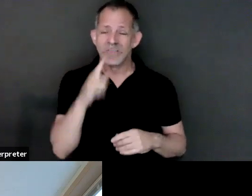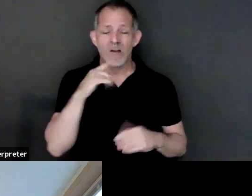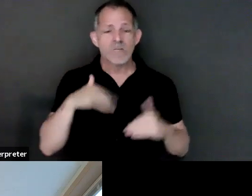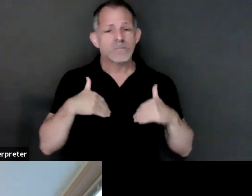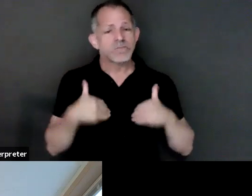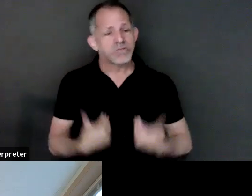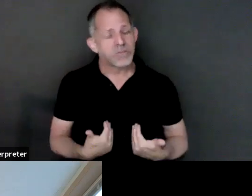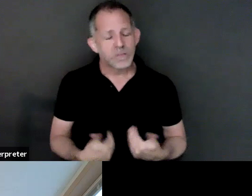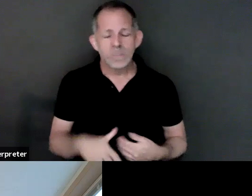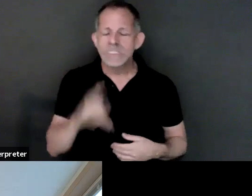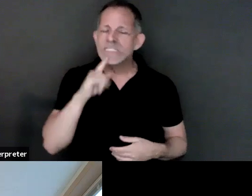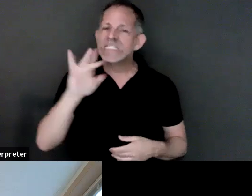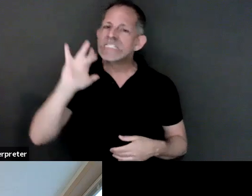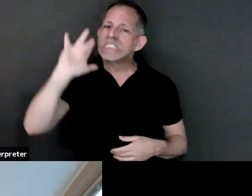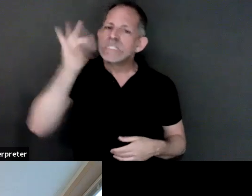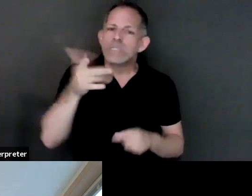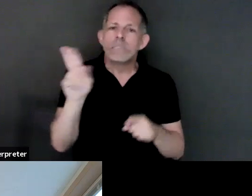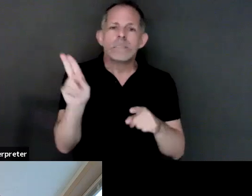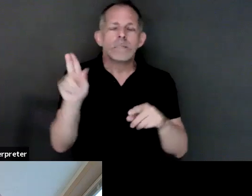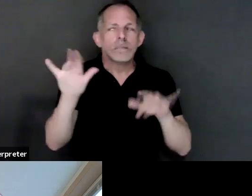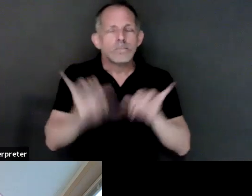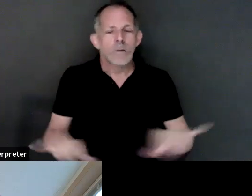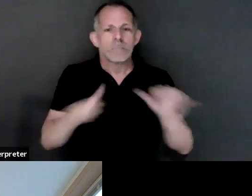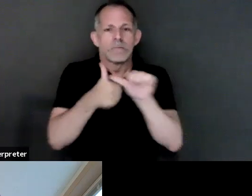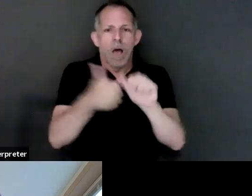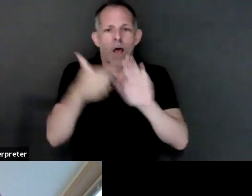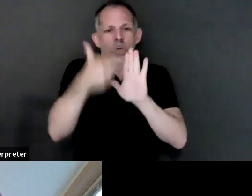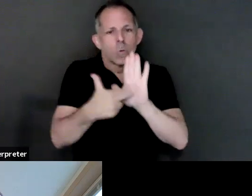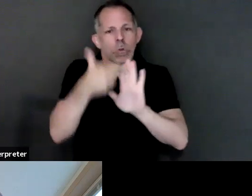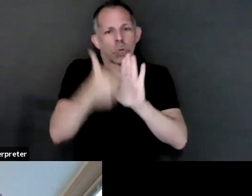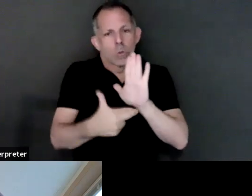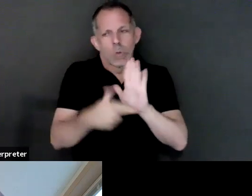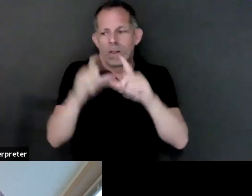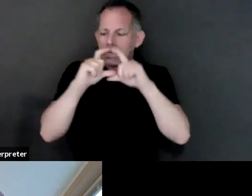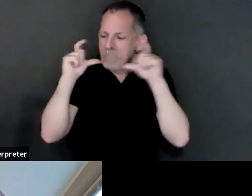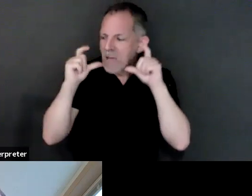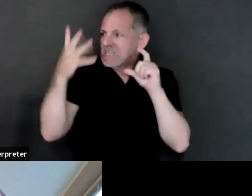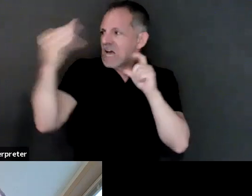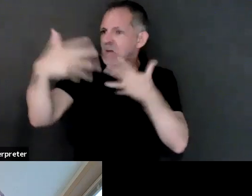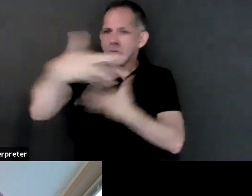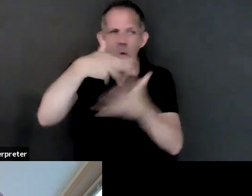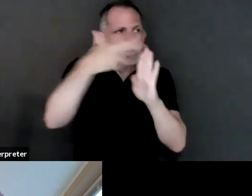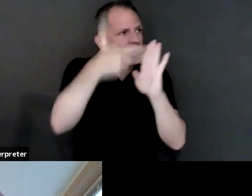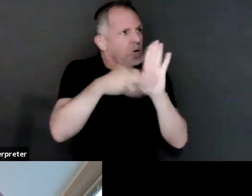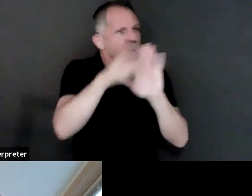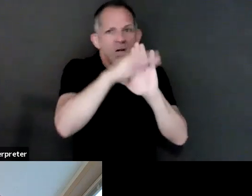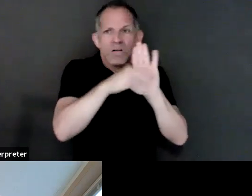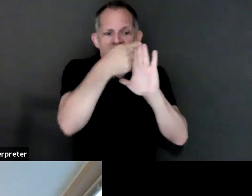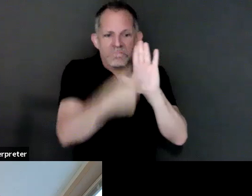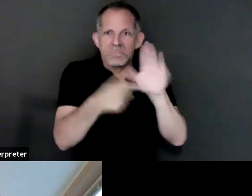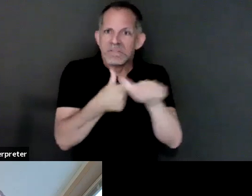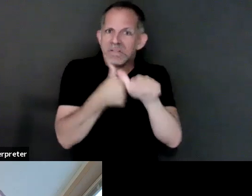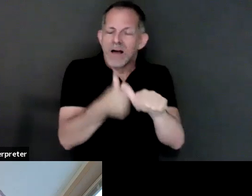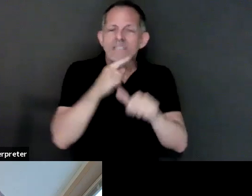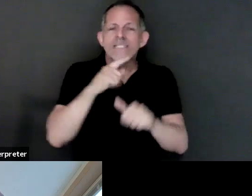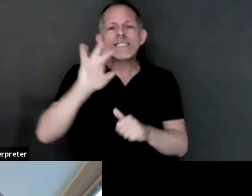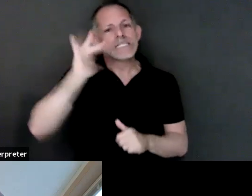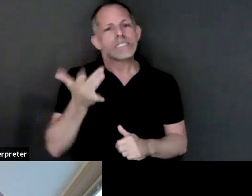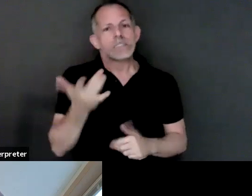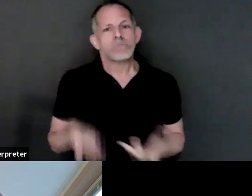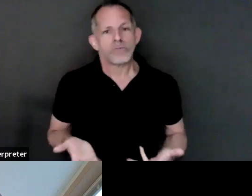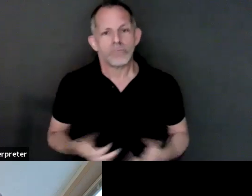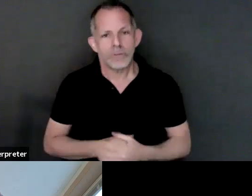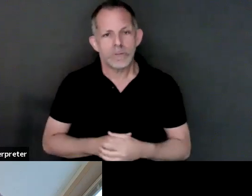to wearing masks in public. But we have to do what is right and to protect the community